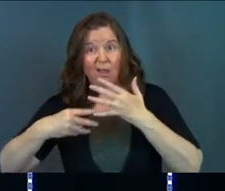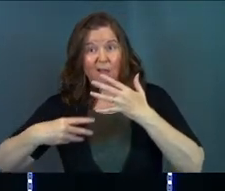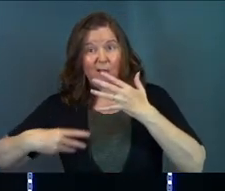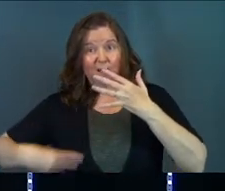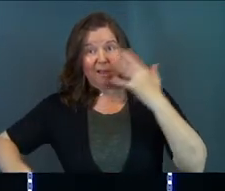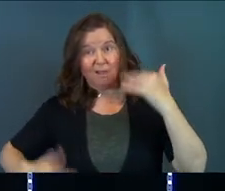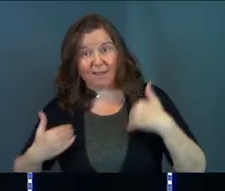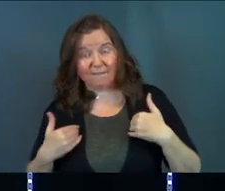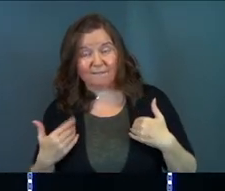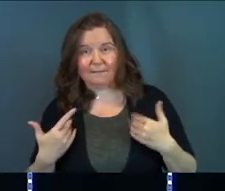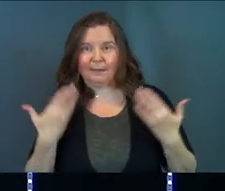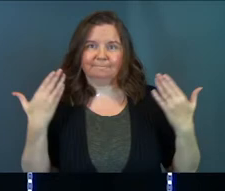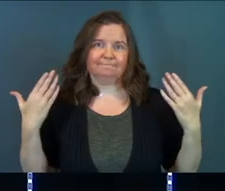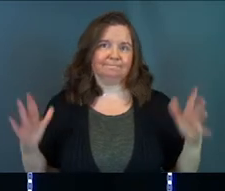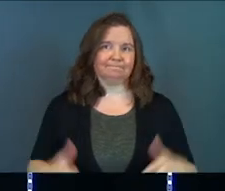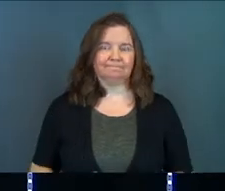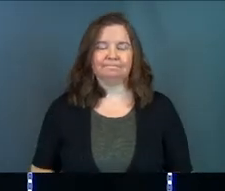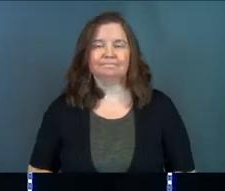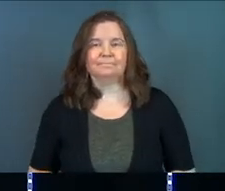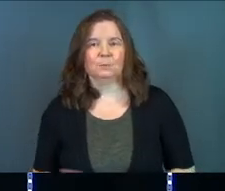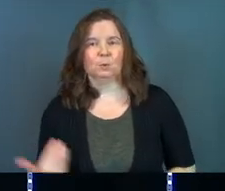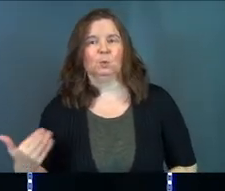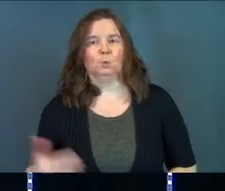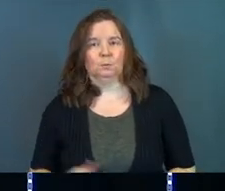tape? I don't know.